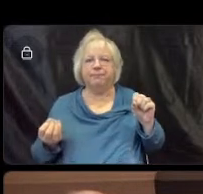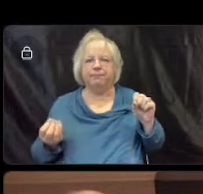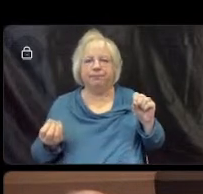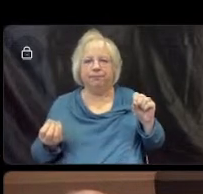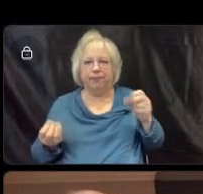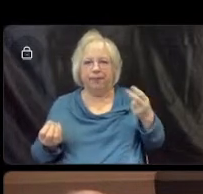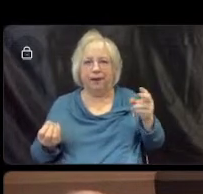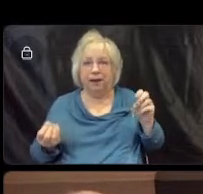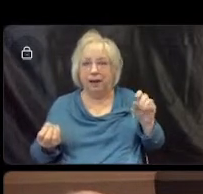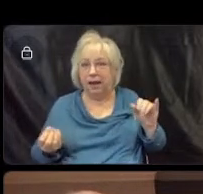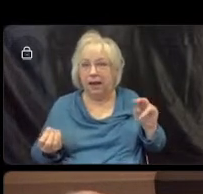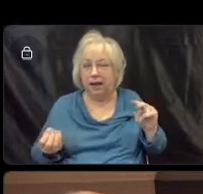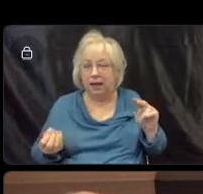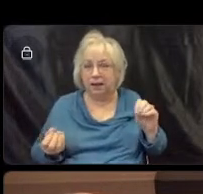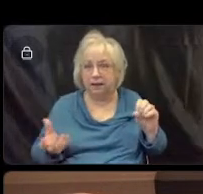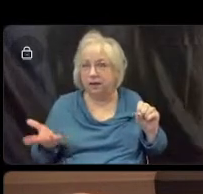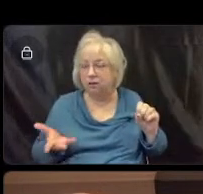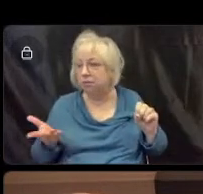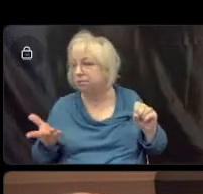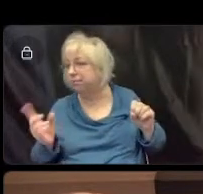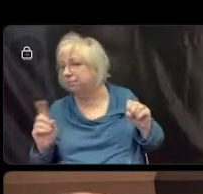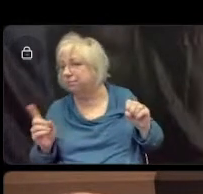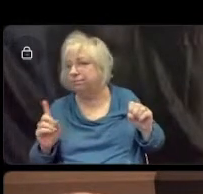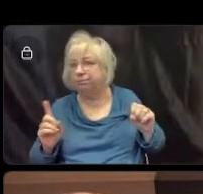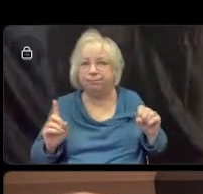Commissioner Haynes.